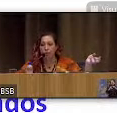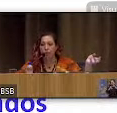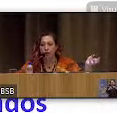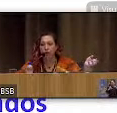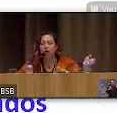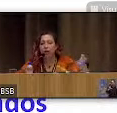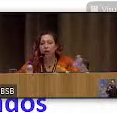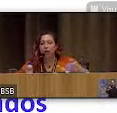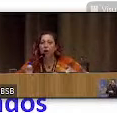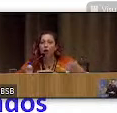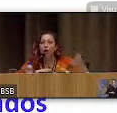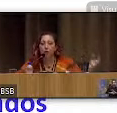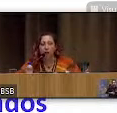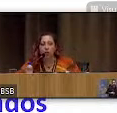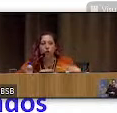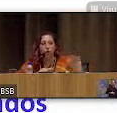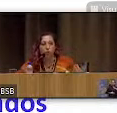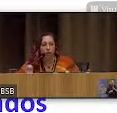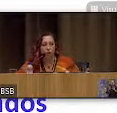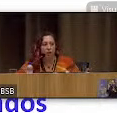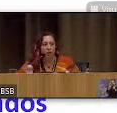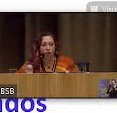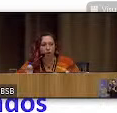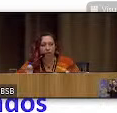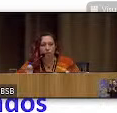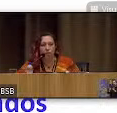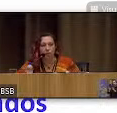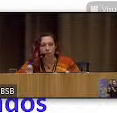comparing to national statistics,